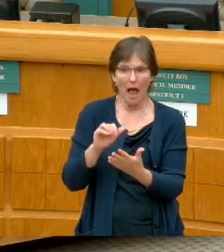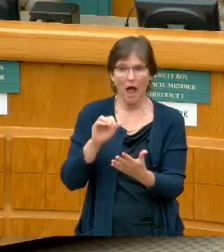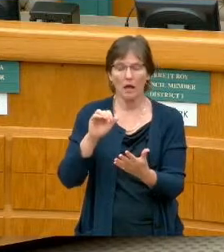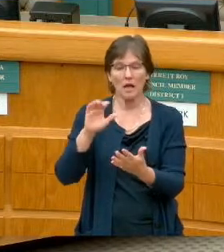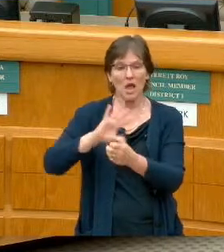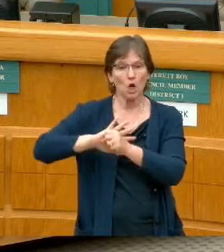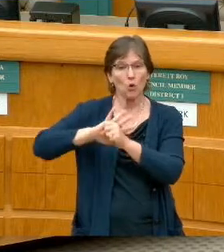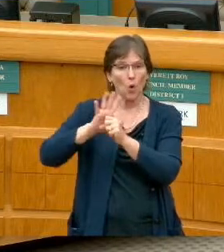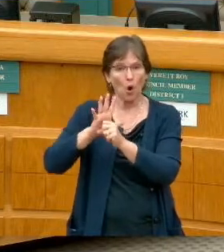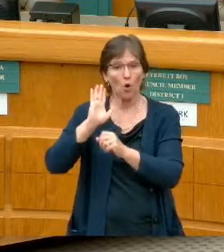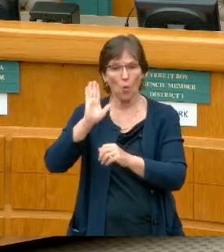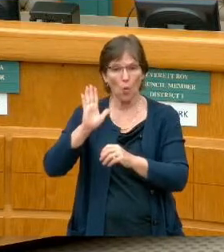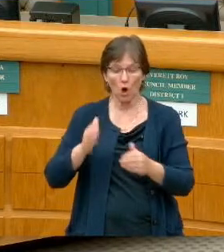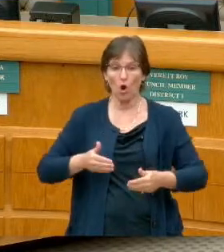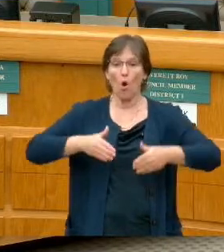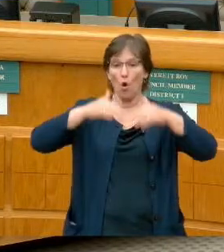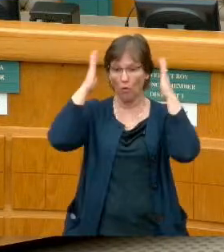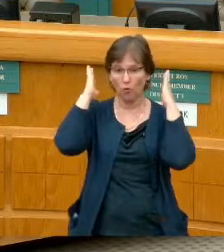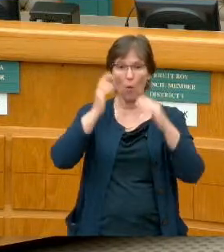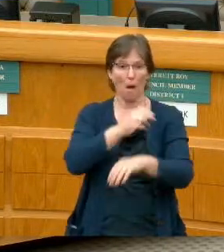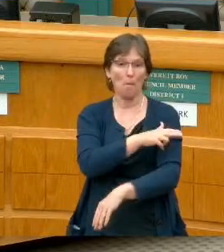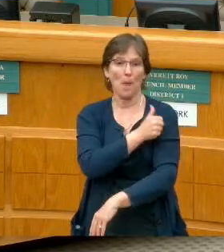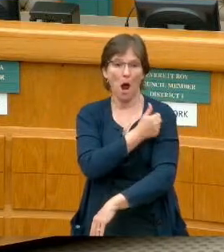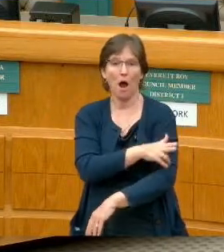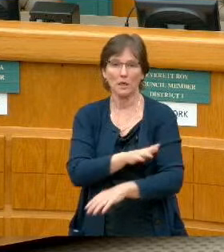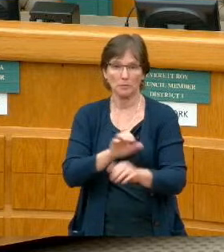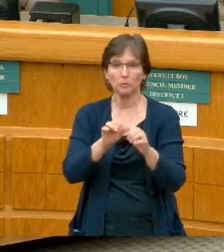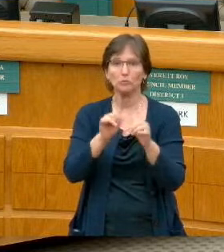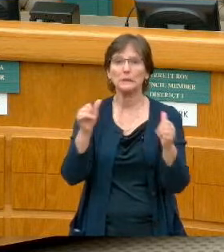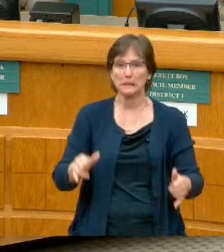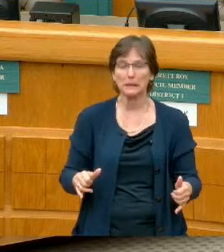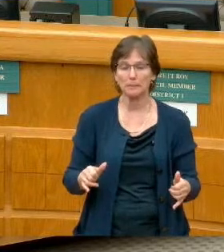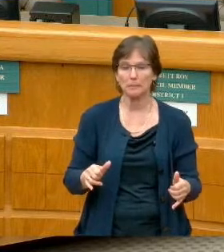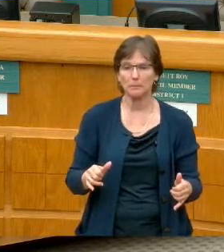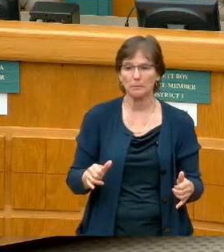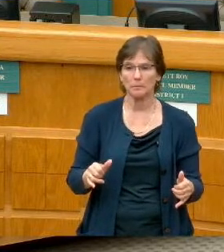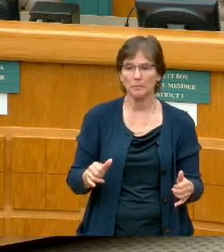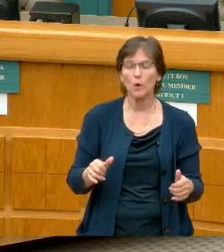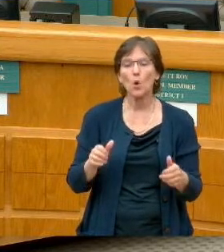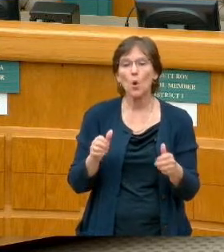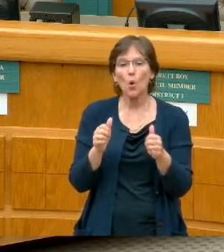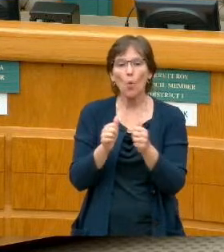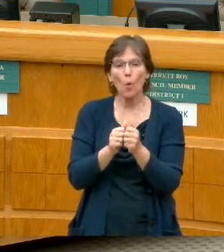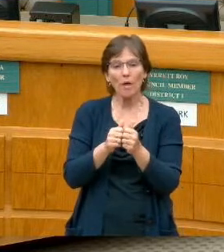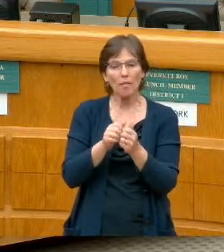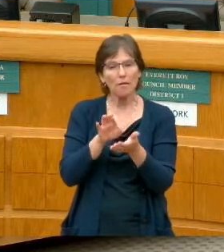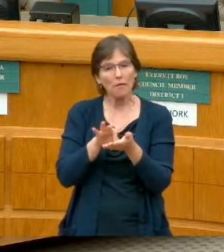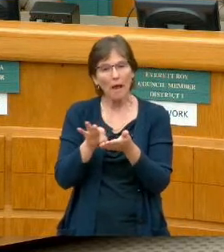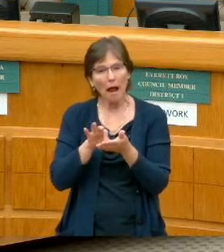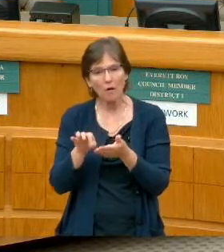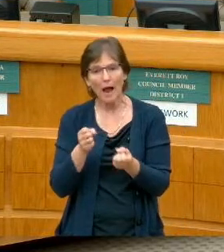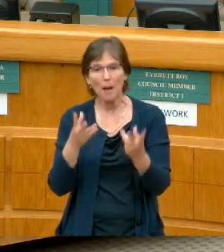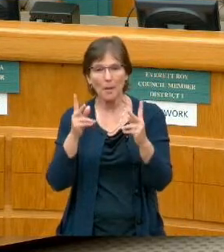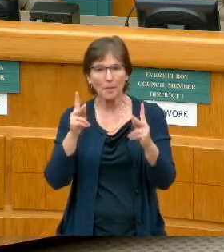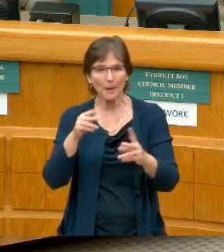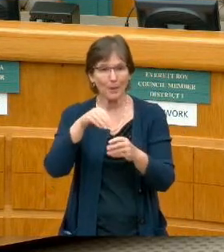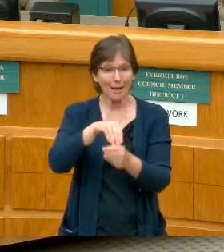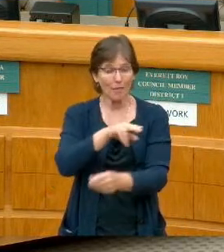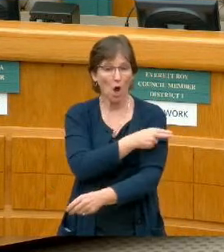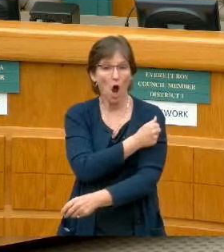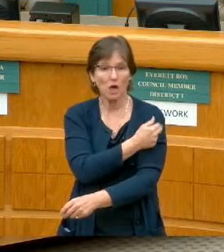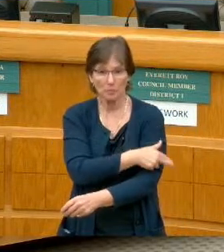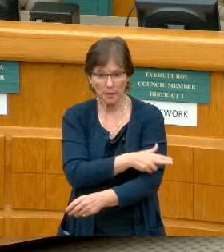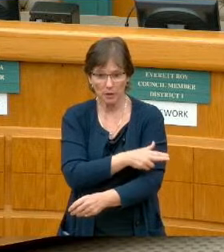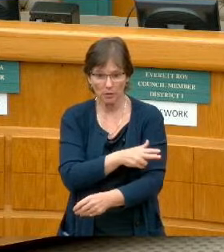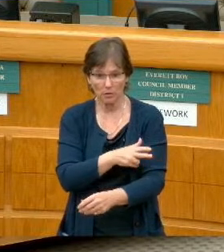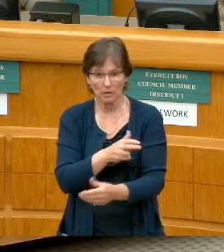these data points so that we can see who gets infected and who needs medical treatment. And of course, you'll